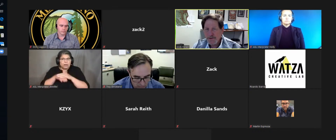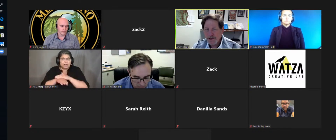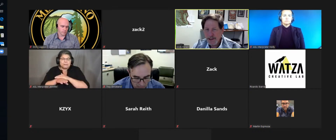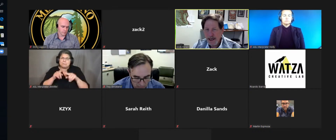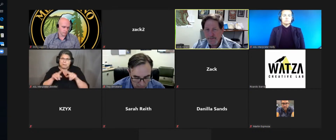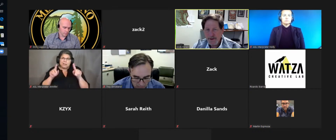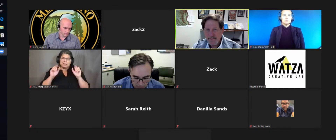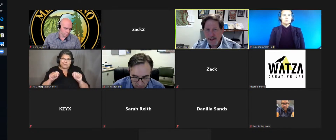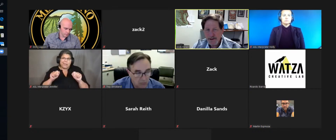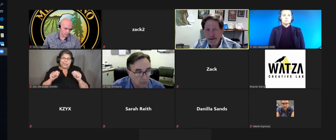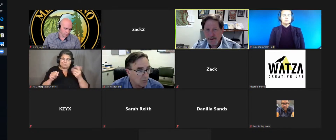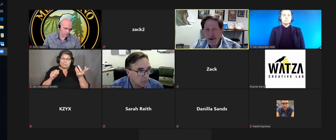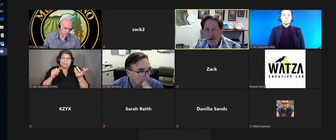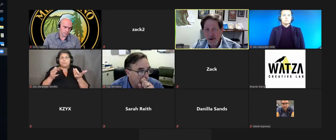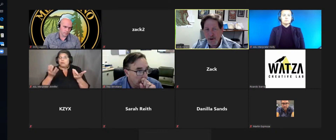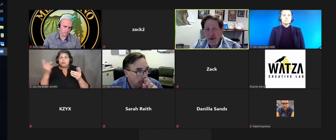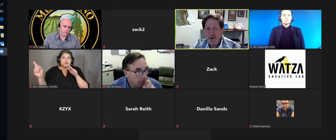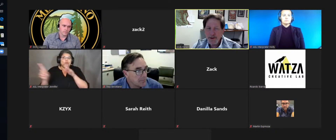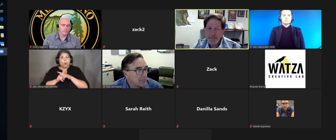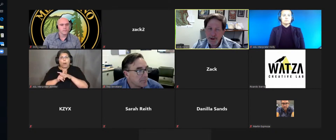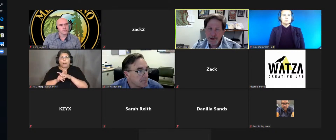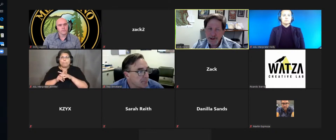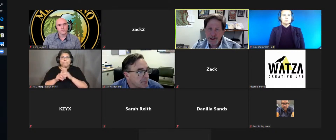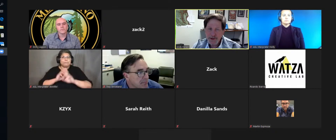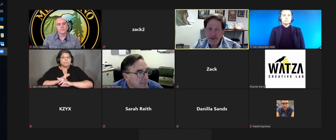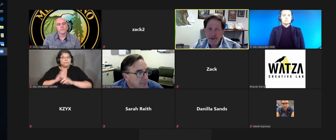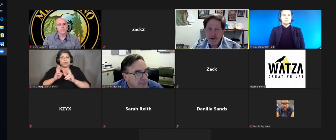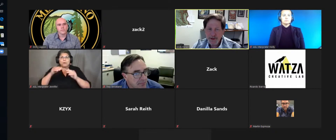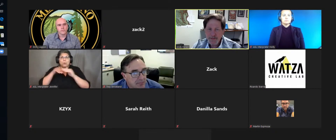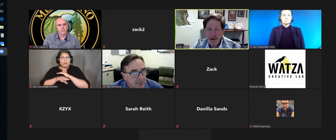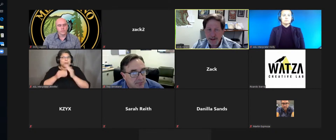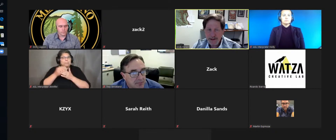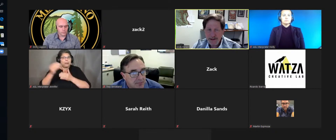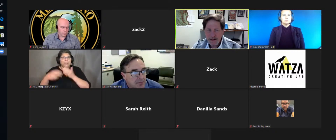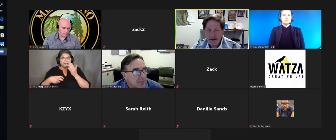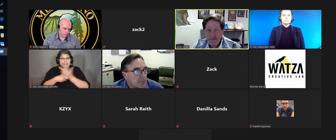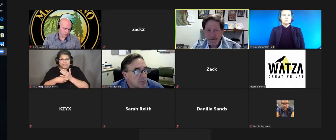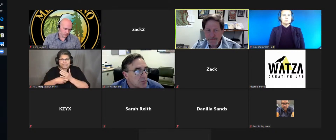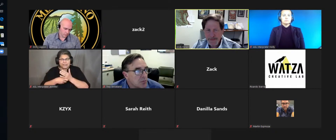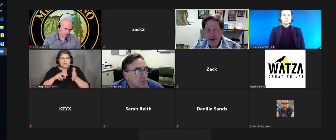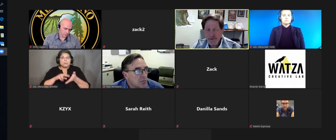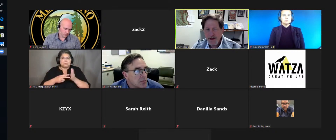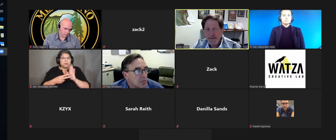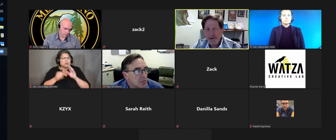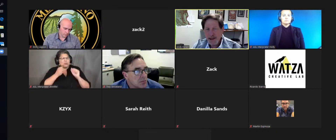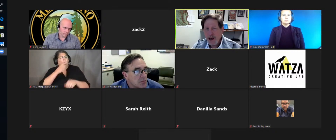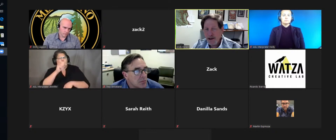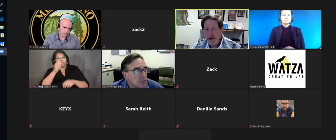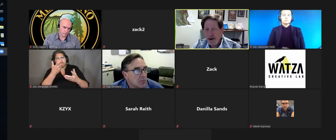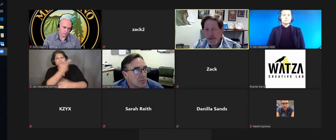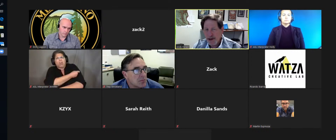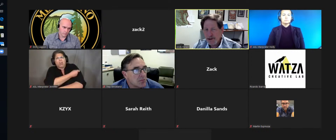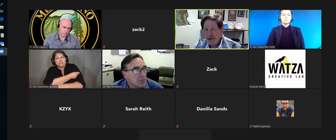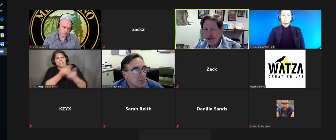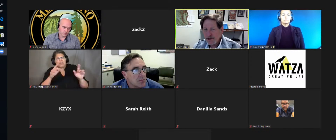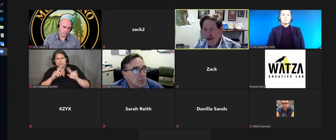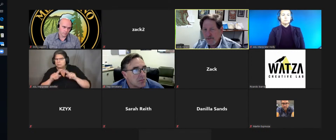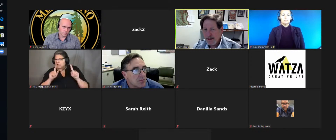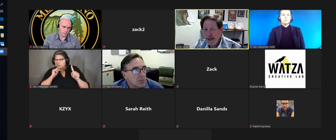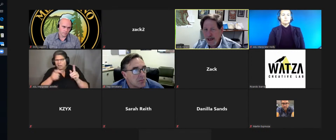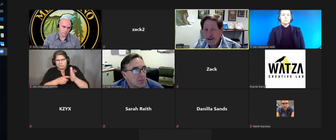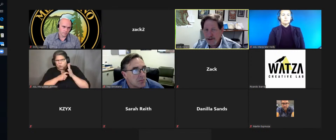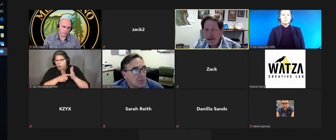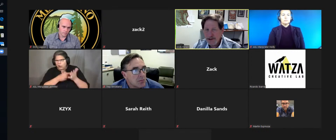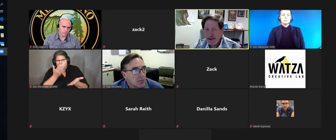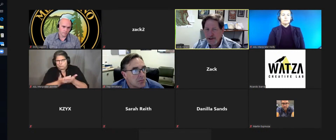purchase on the day of the event or when purchasing through a third-party seller. Remember that unauthorized use of